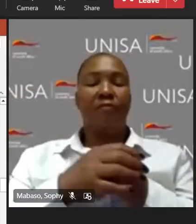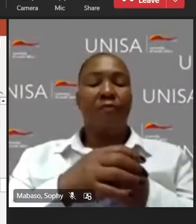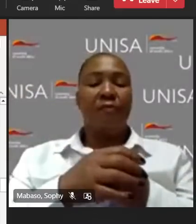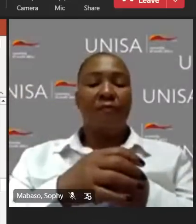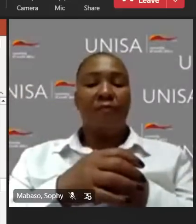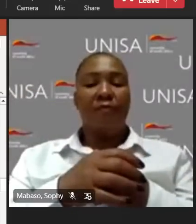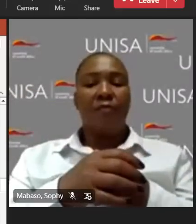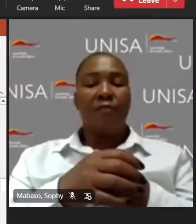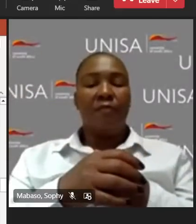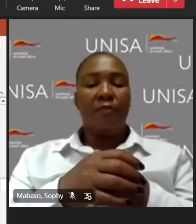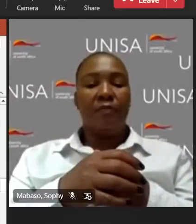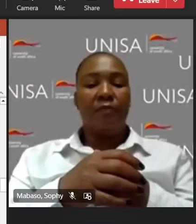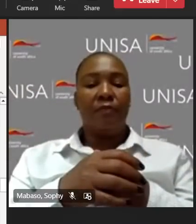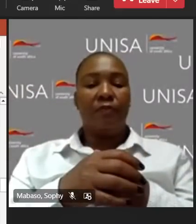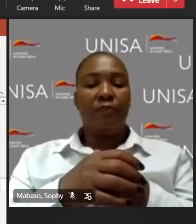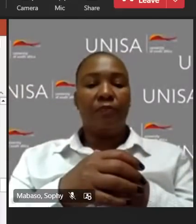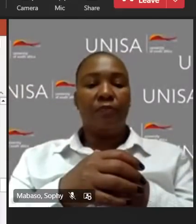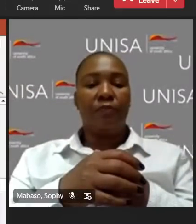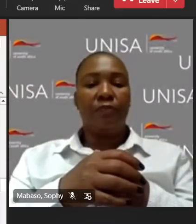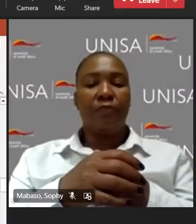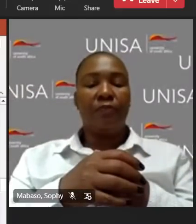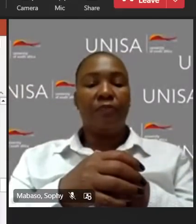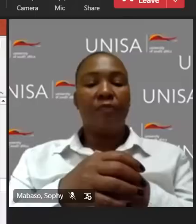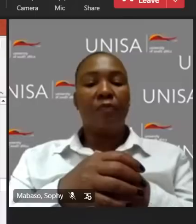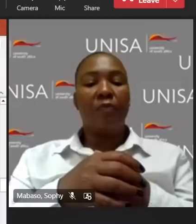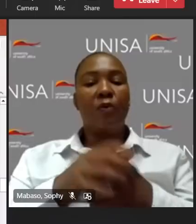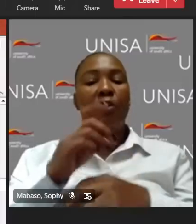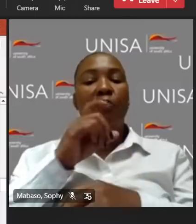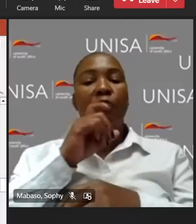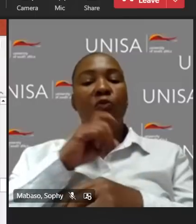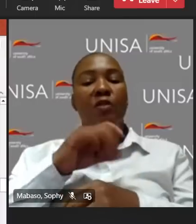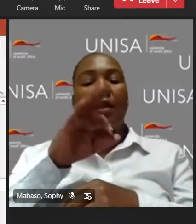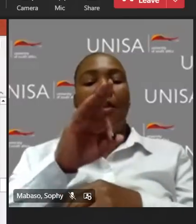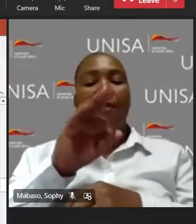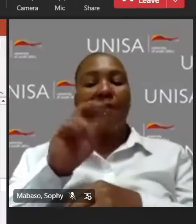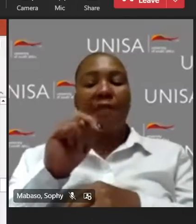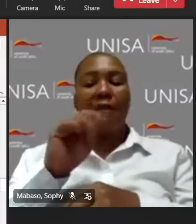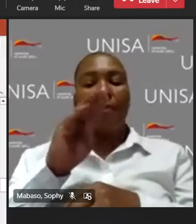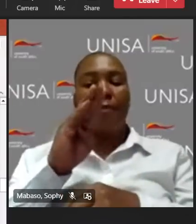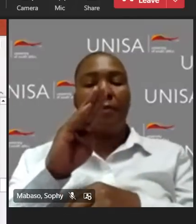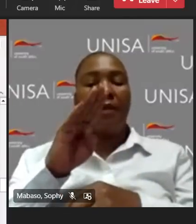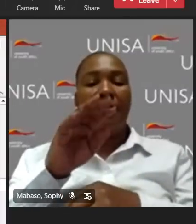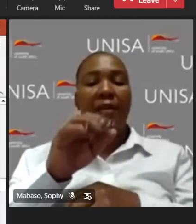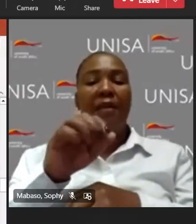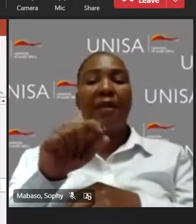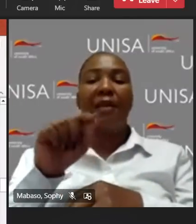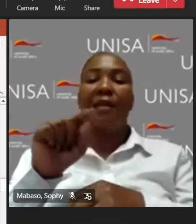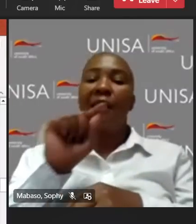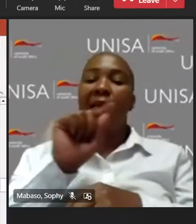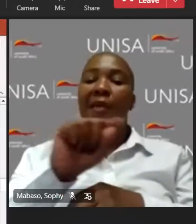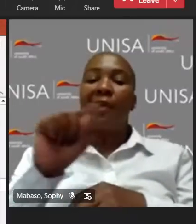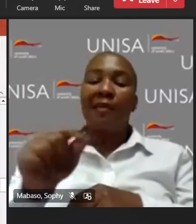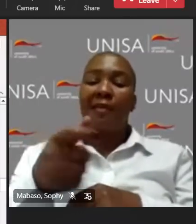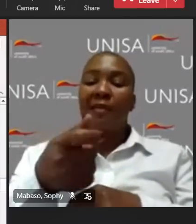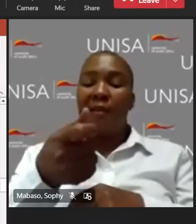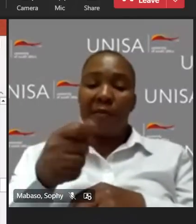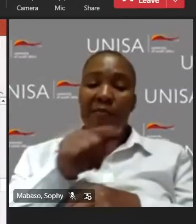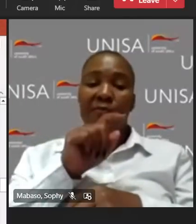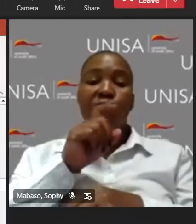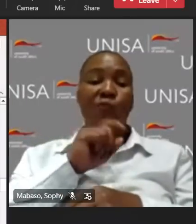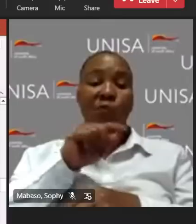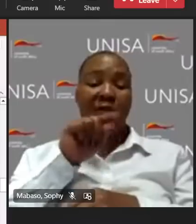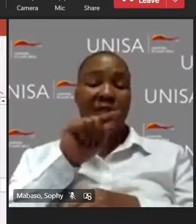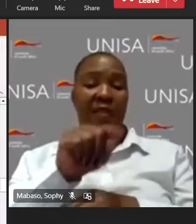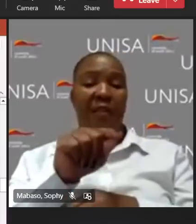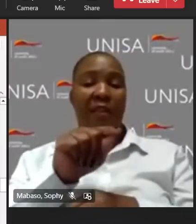your fees using the ATM, FNB ATM. We're using FNB Bank. So you can use the ATM to